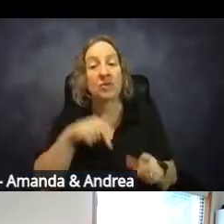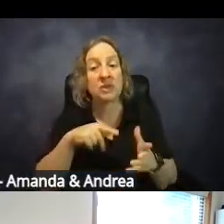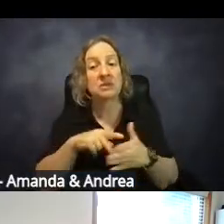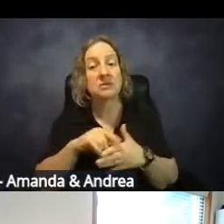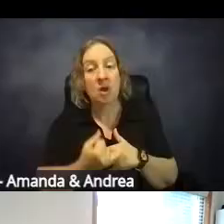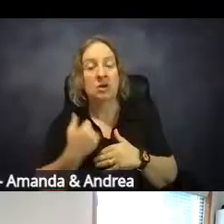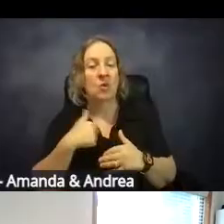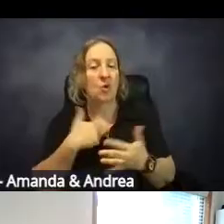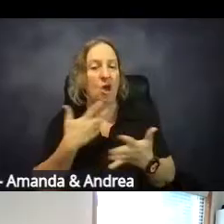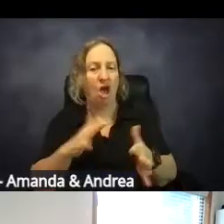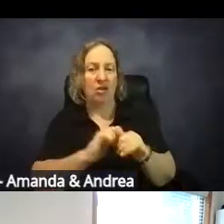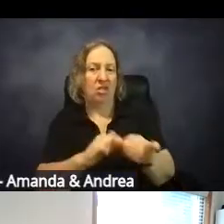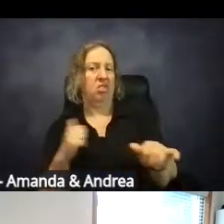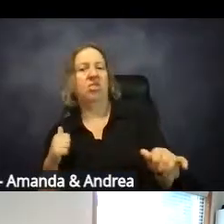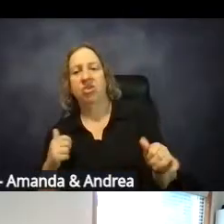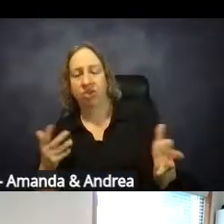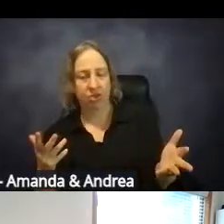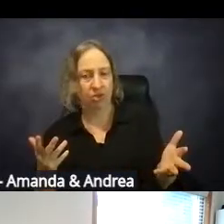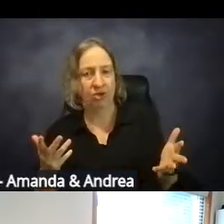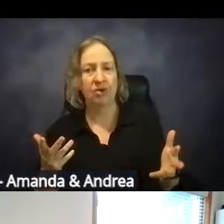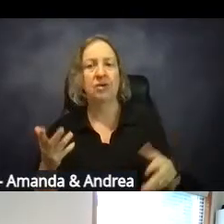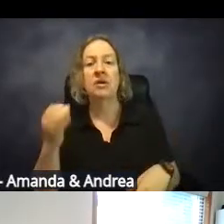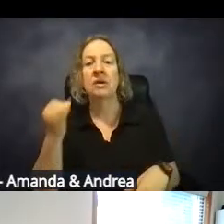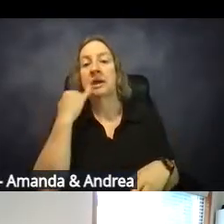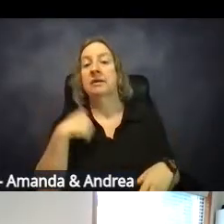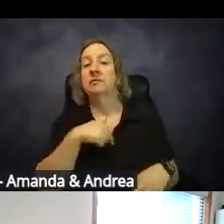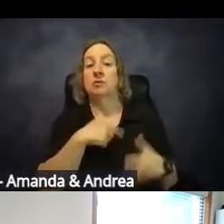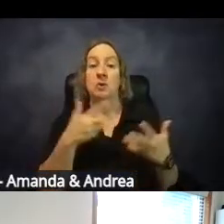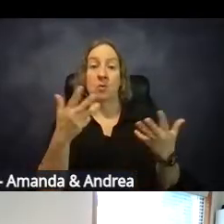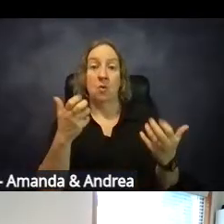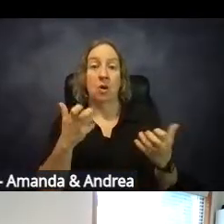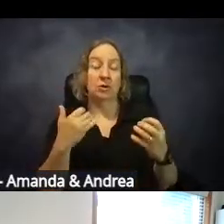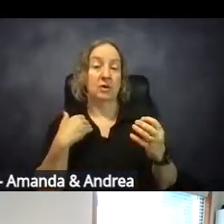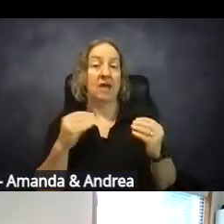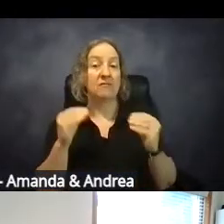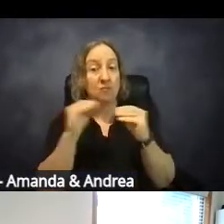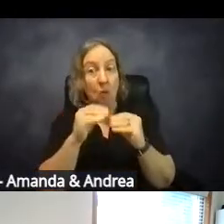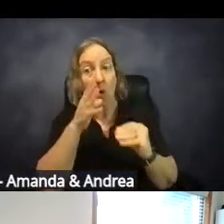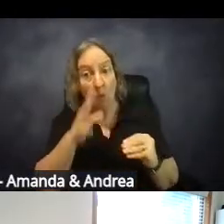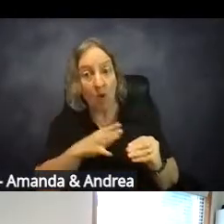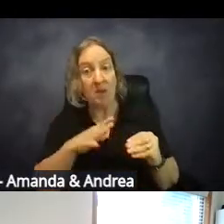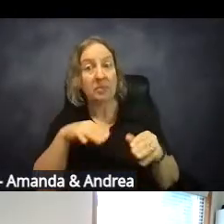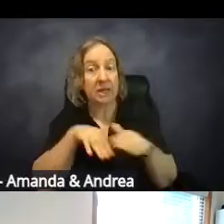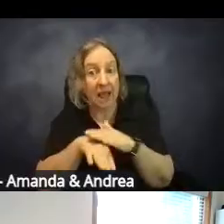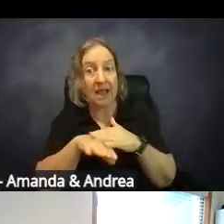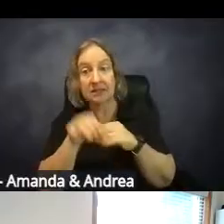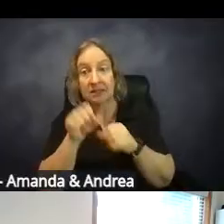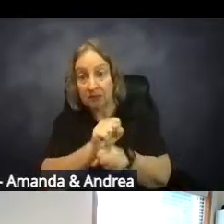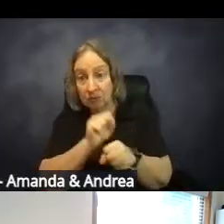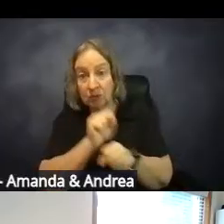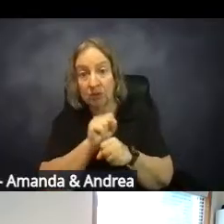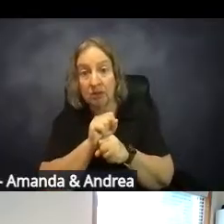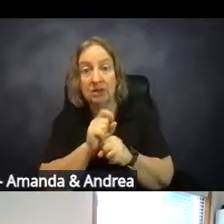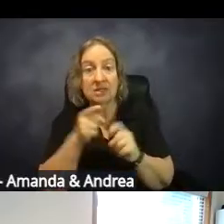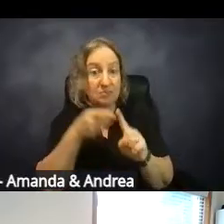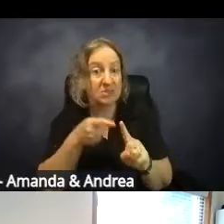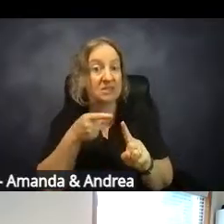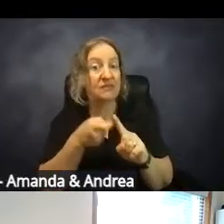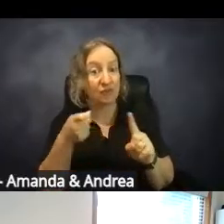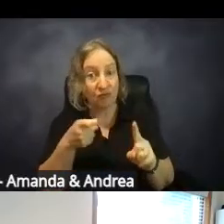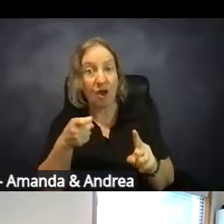we are already behind the ball. If we want to have increased women accessing these jobs, specifically from our